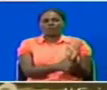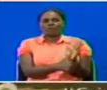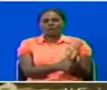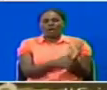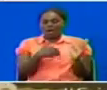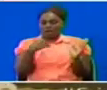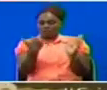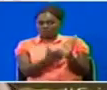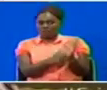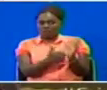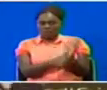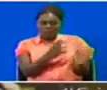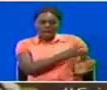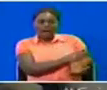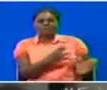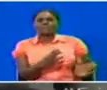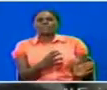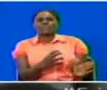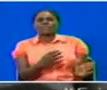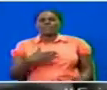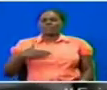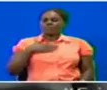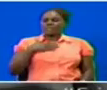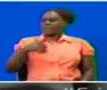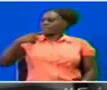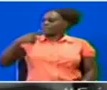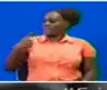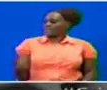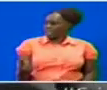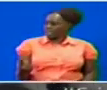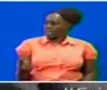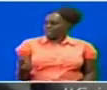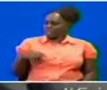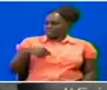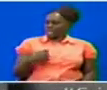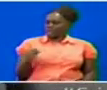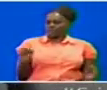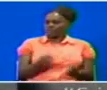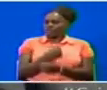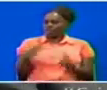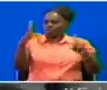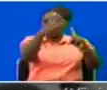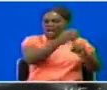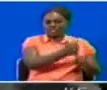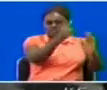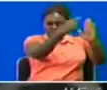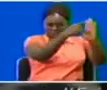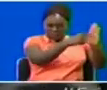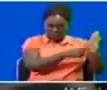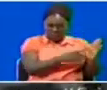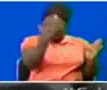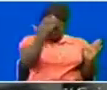If you have a problem of capacity, please indicate that we're not able to do the following things because we don't have the